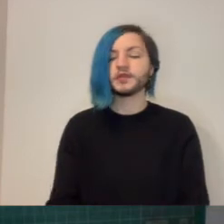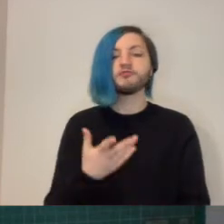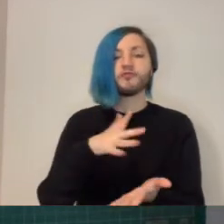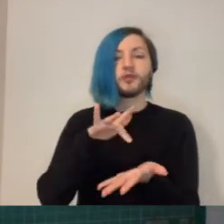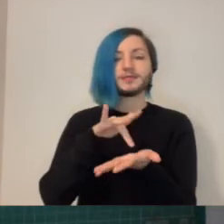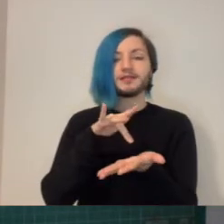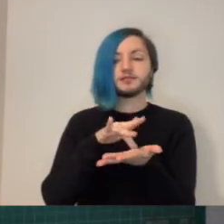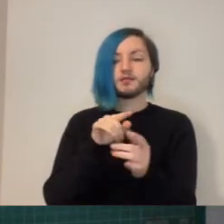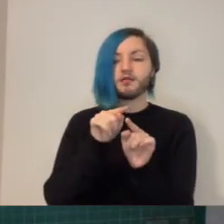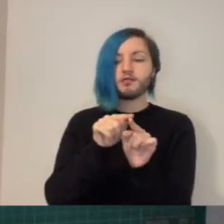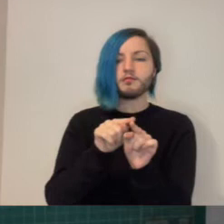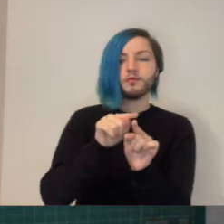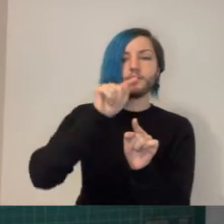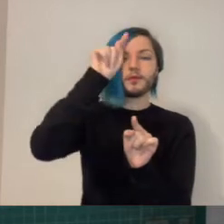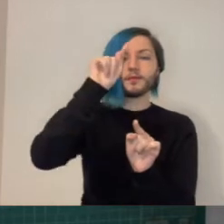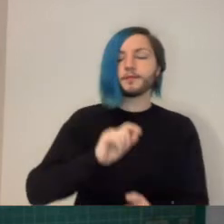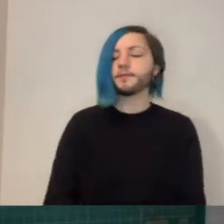So I've got to come from my center.